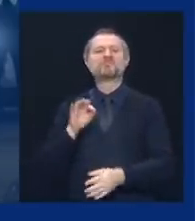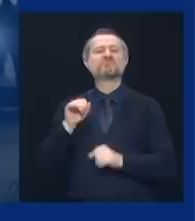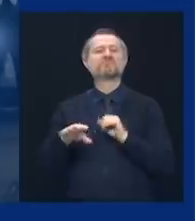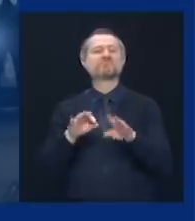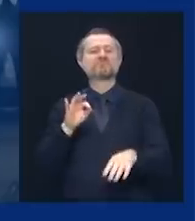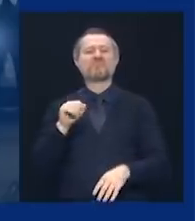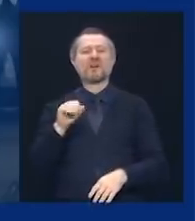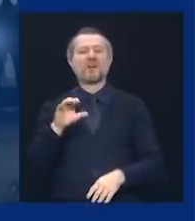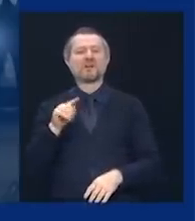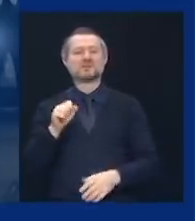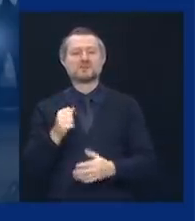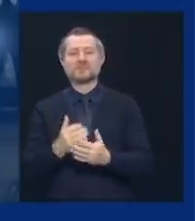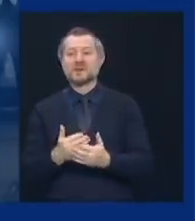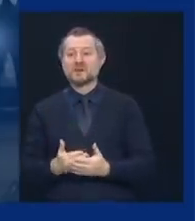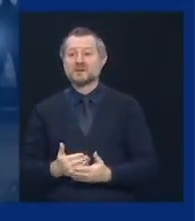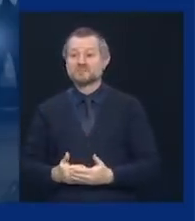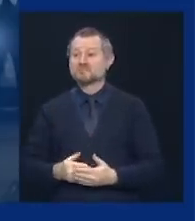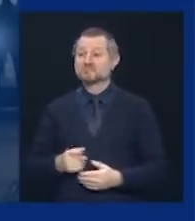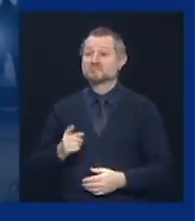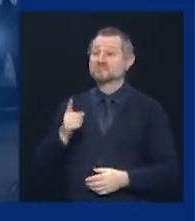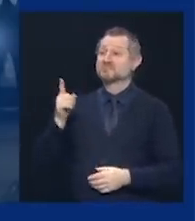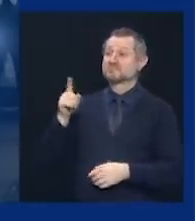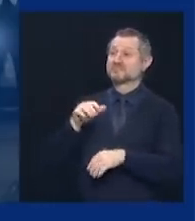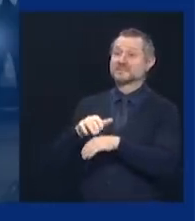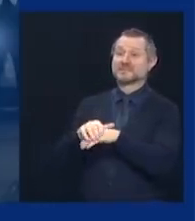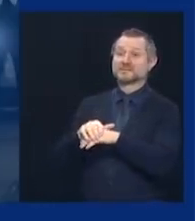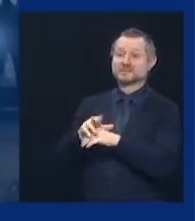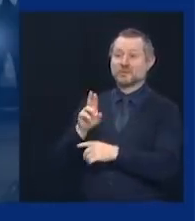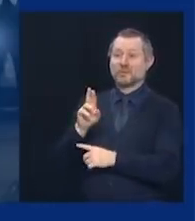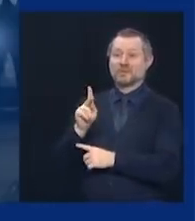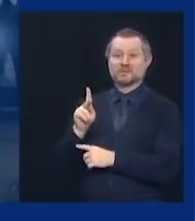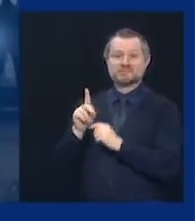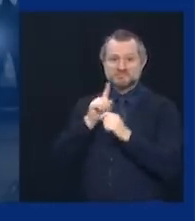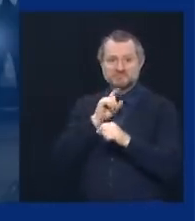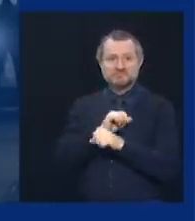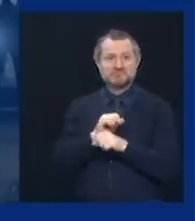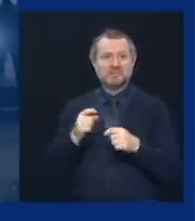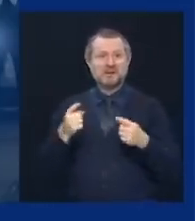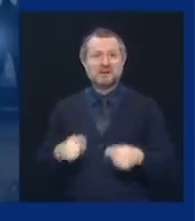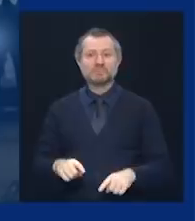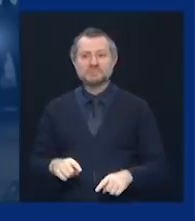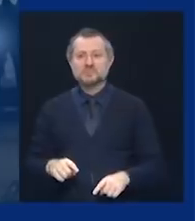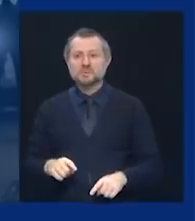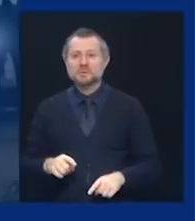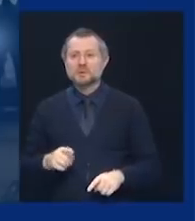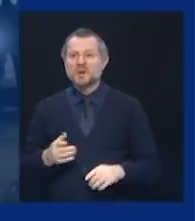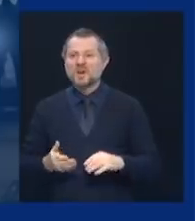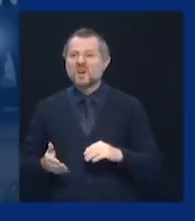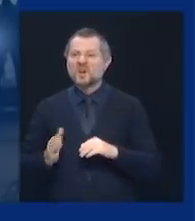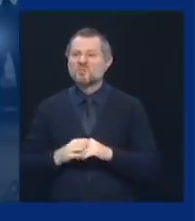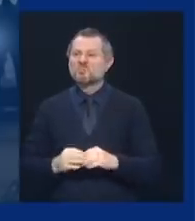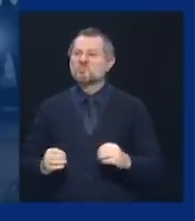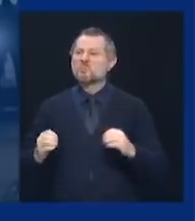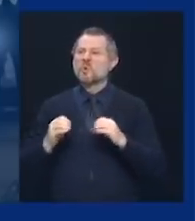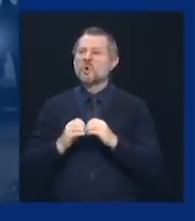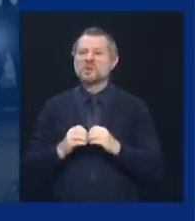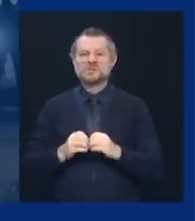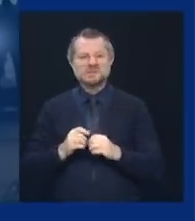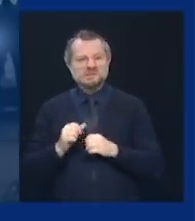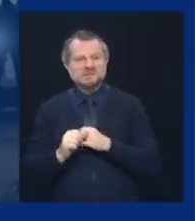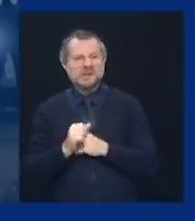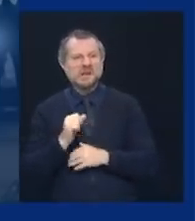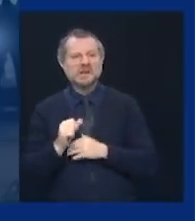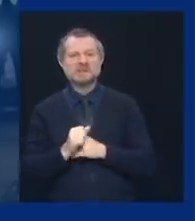Fact, it is in the UK and it is more dangerous. Boris Johnson says it's 70%